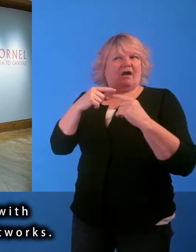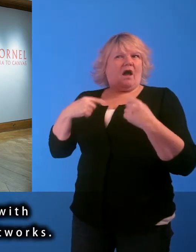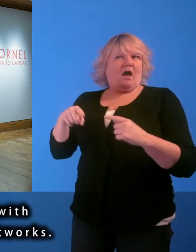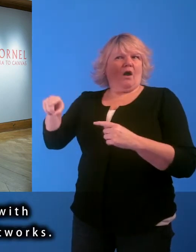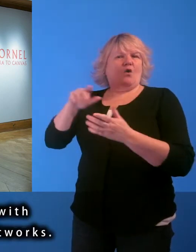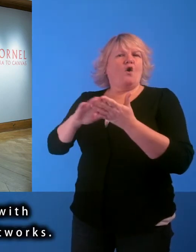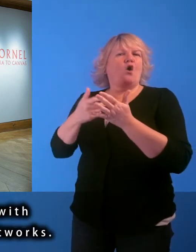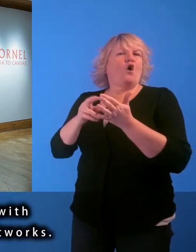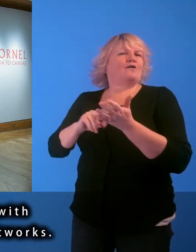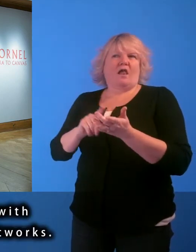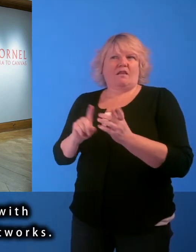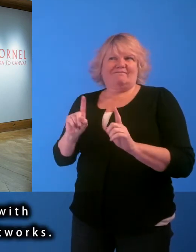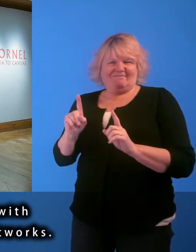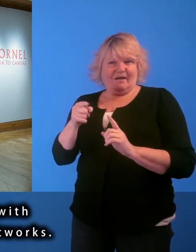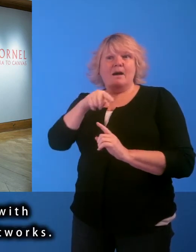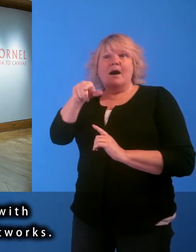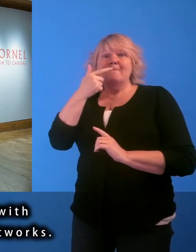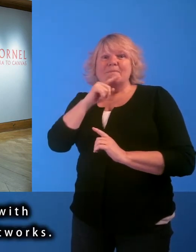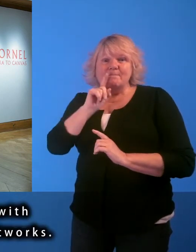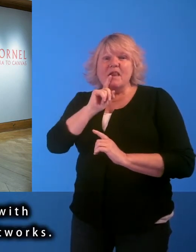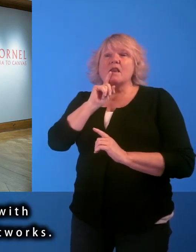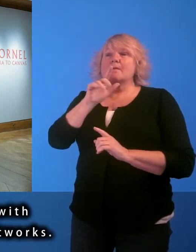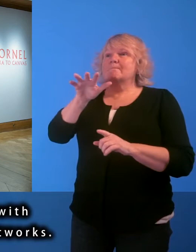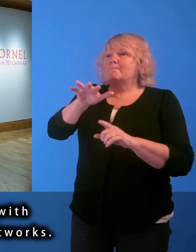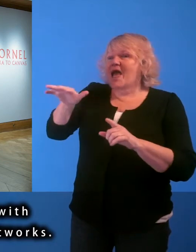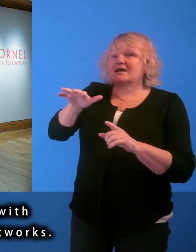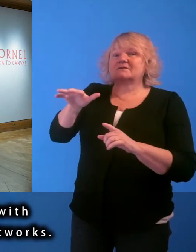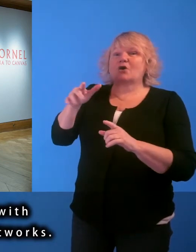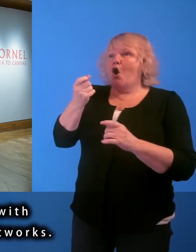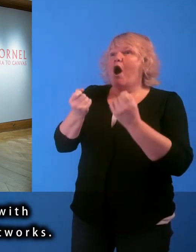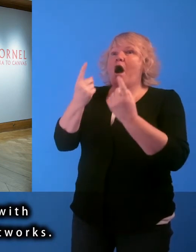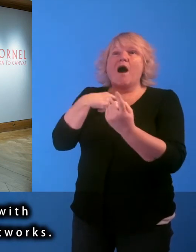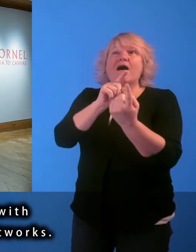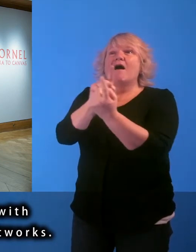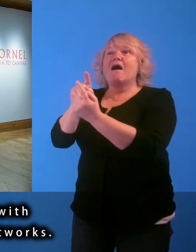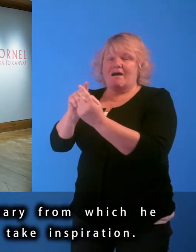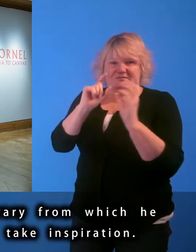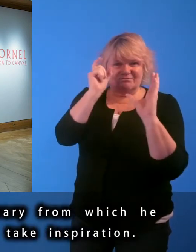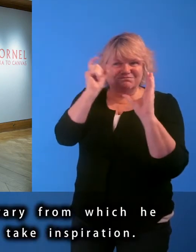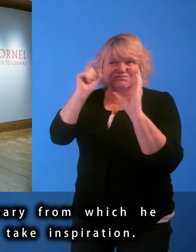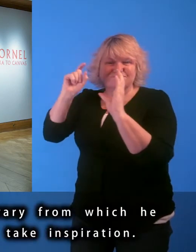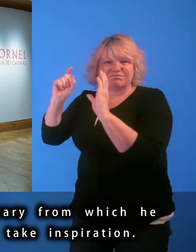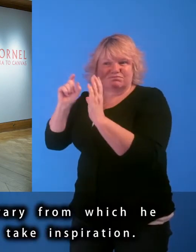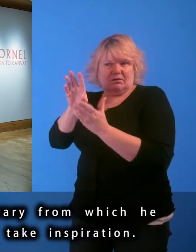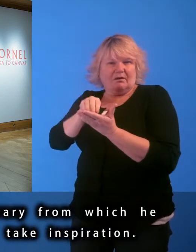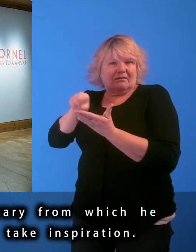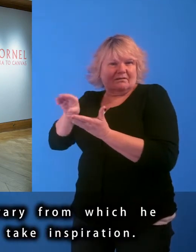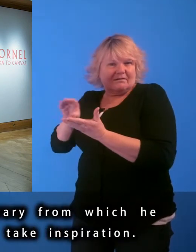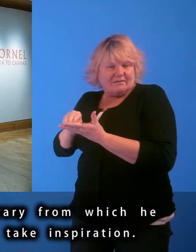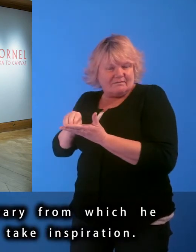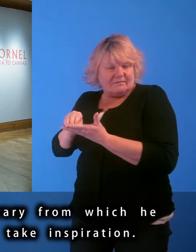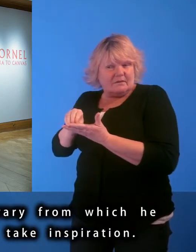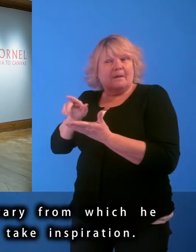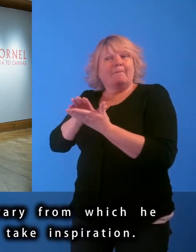Photography provided Hornel with access to people, places and networks. It helped him build a